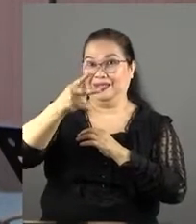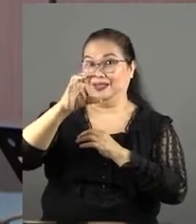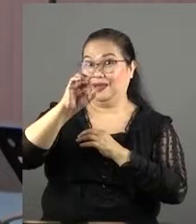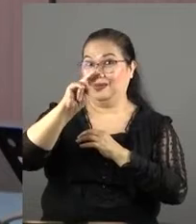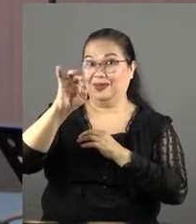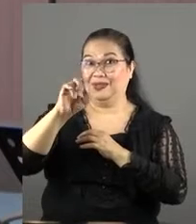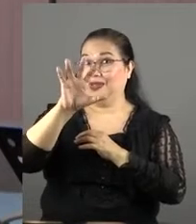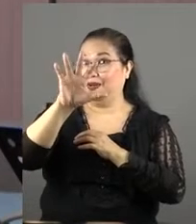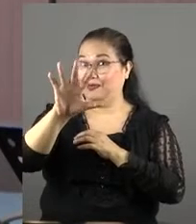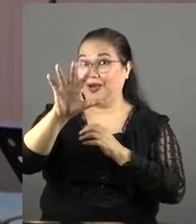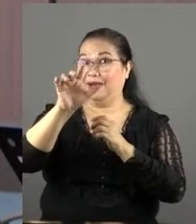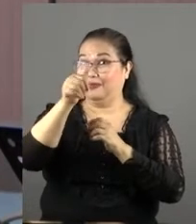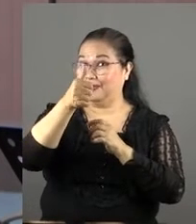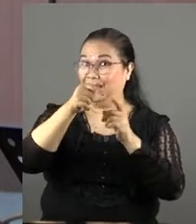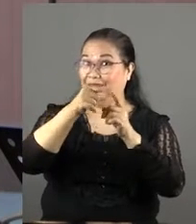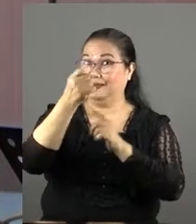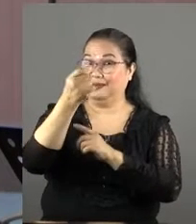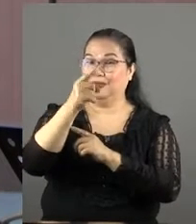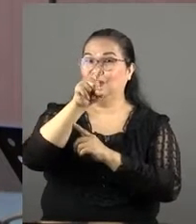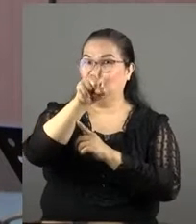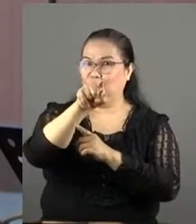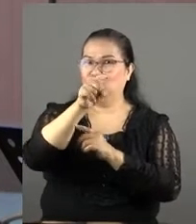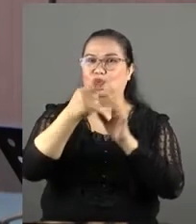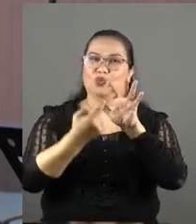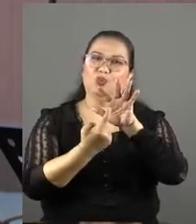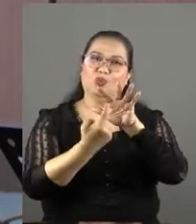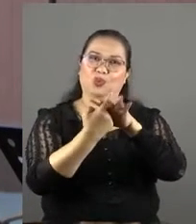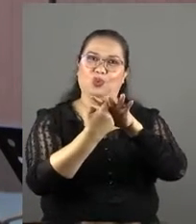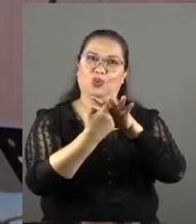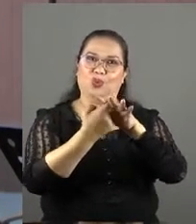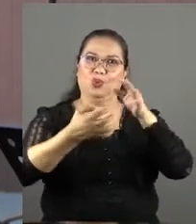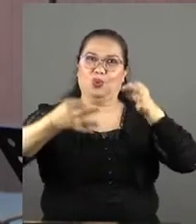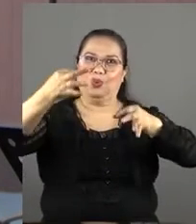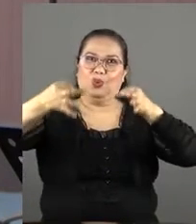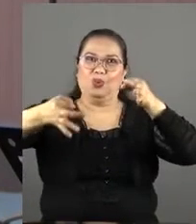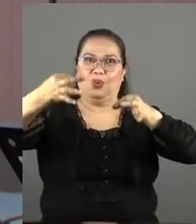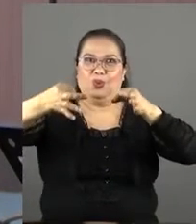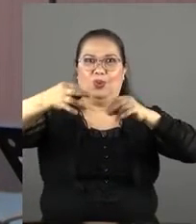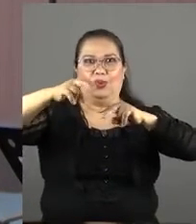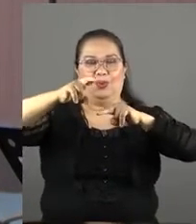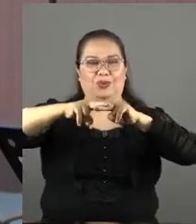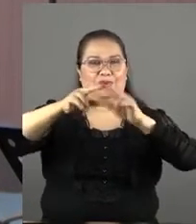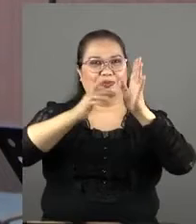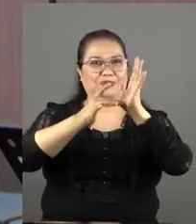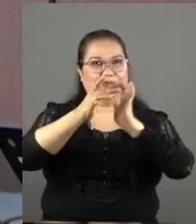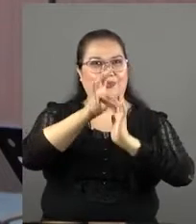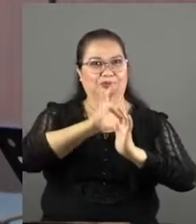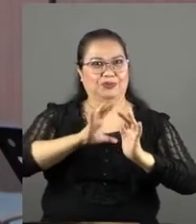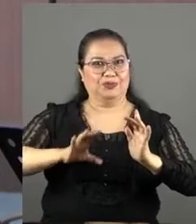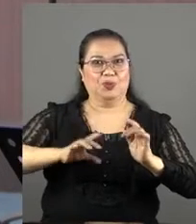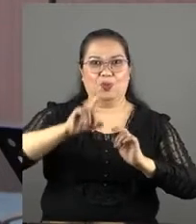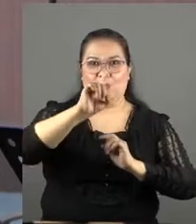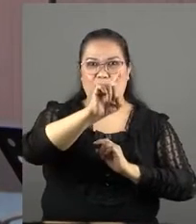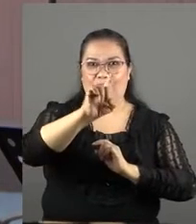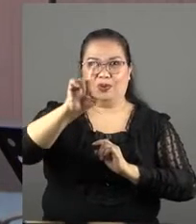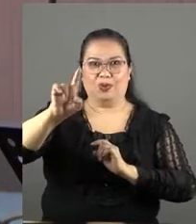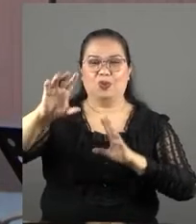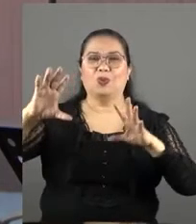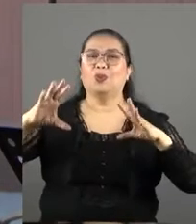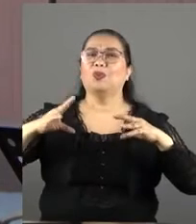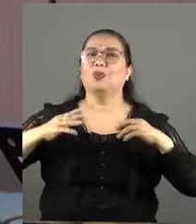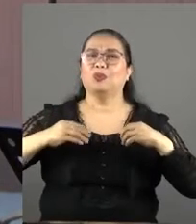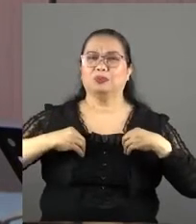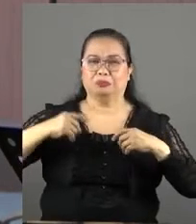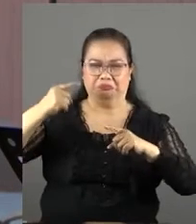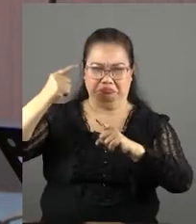2 Corinthians 5:10-11 says, "For we must all appear before the judgment seat of Christ, that each one may receive what is due for what he